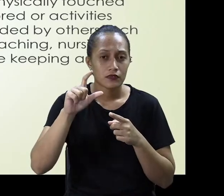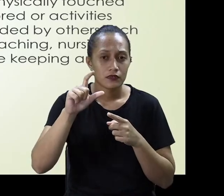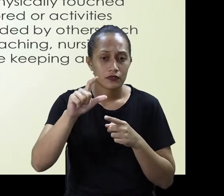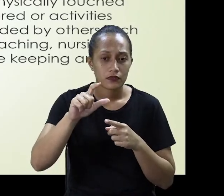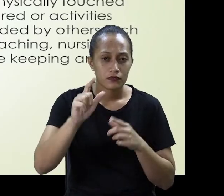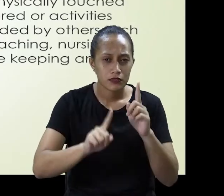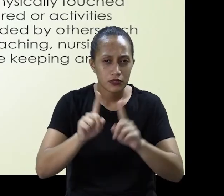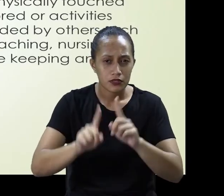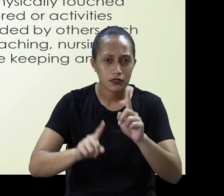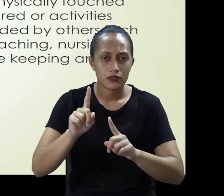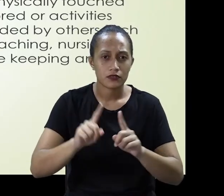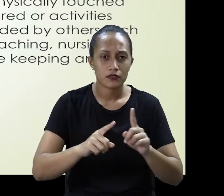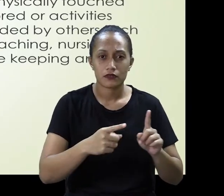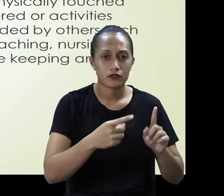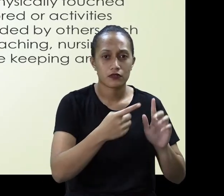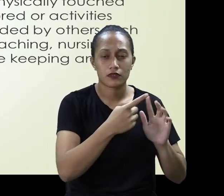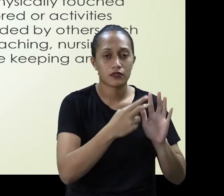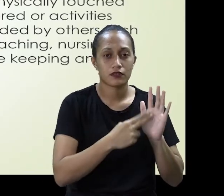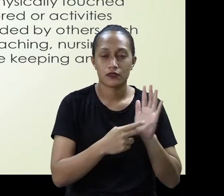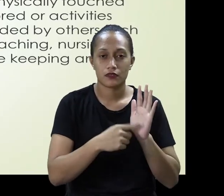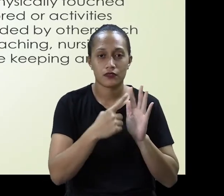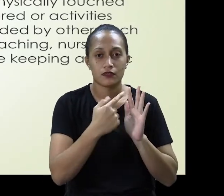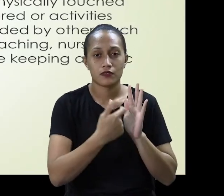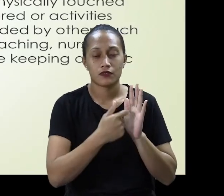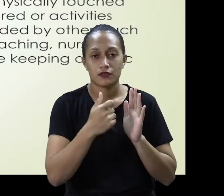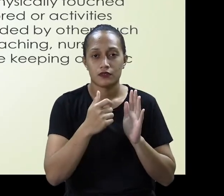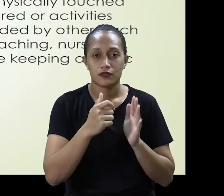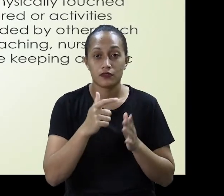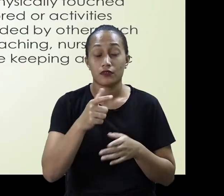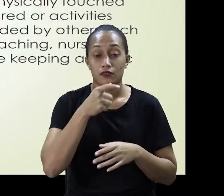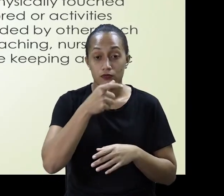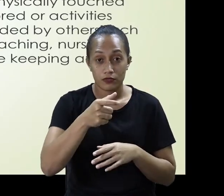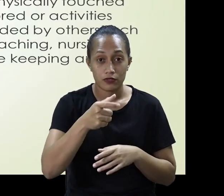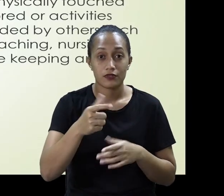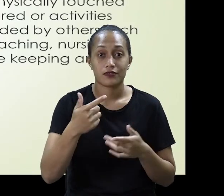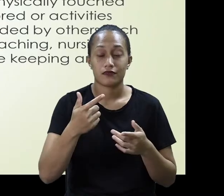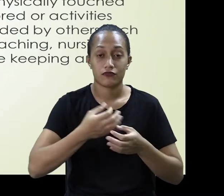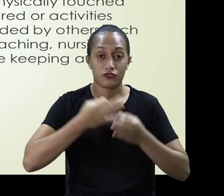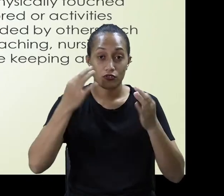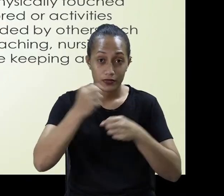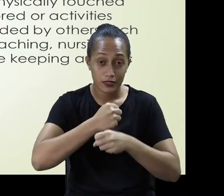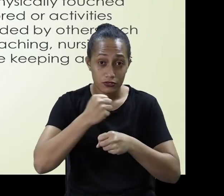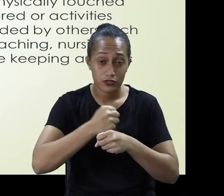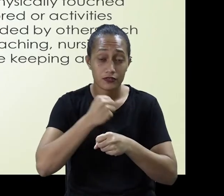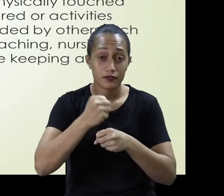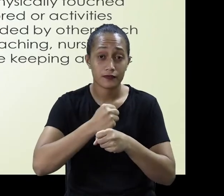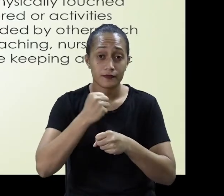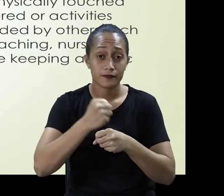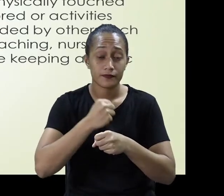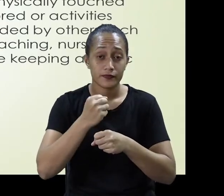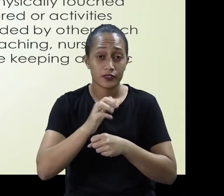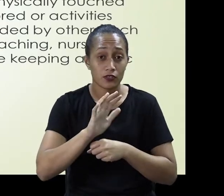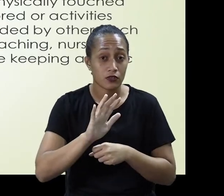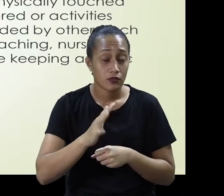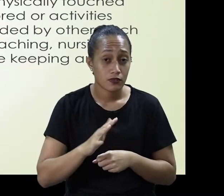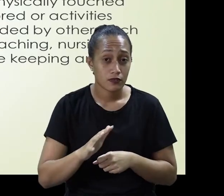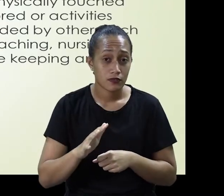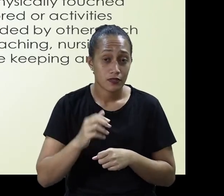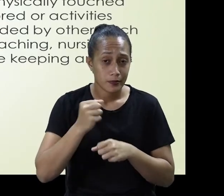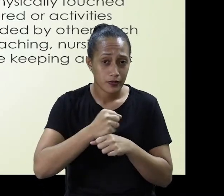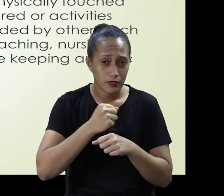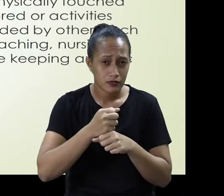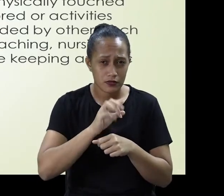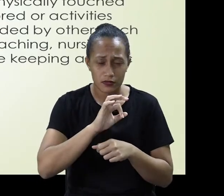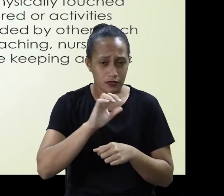or something that you can touch. A service is something intangible, which can't be physically touched